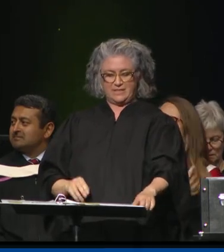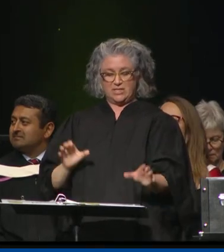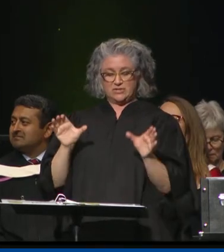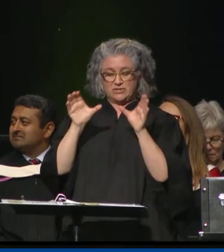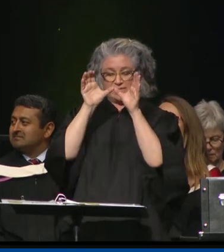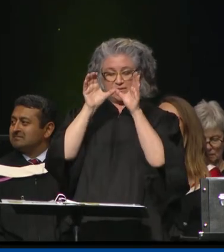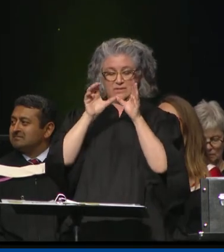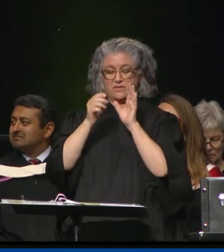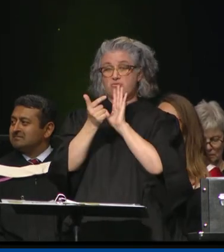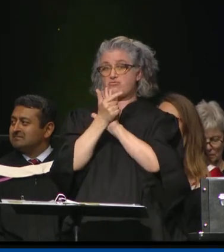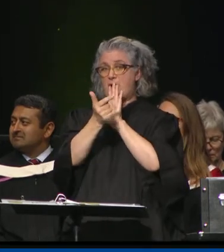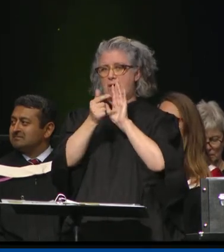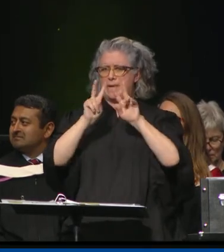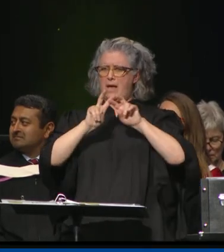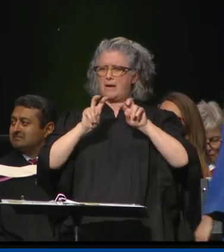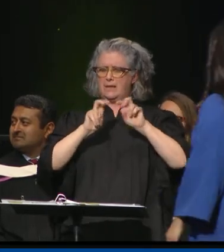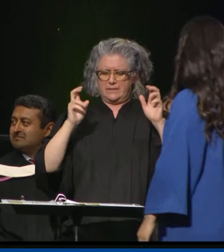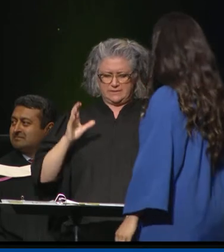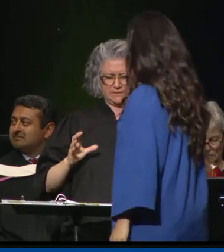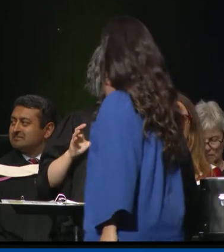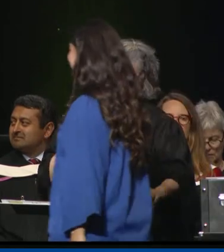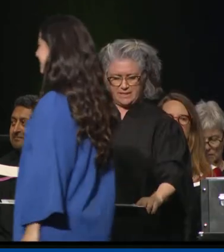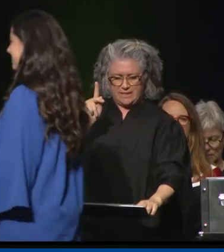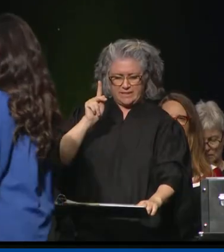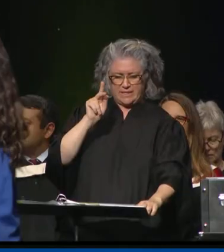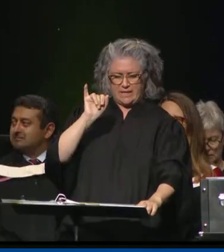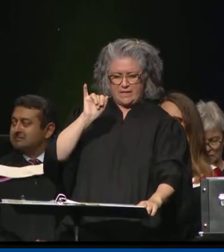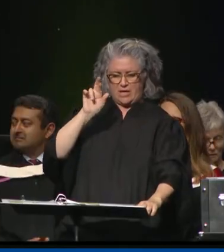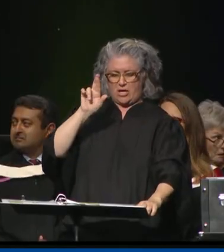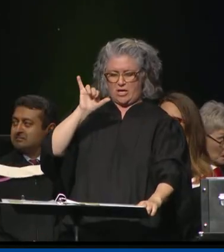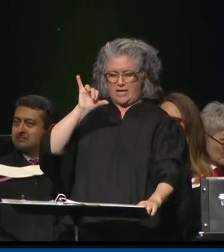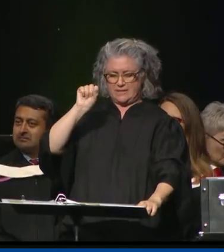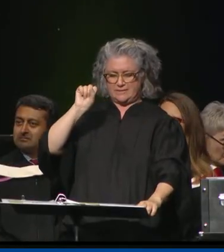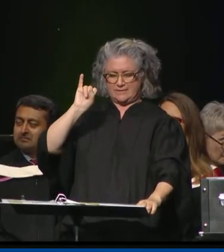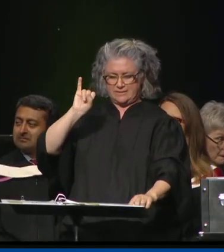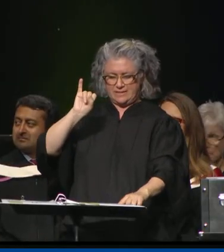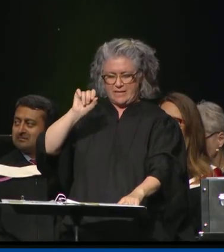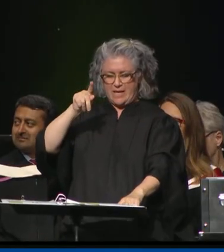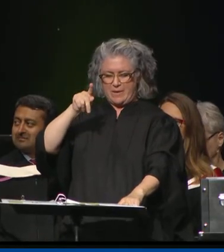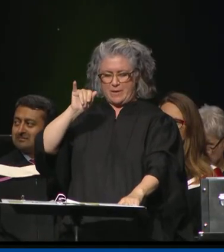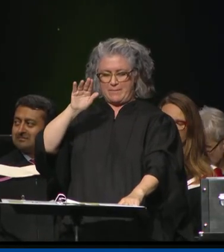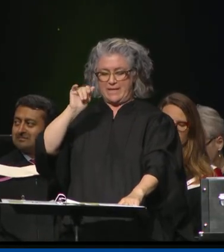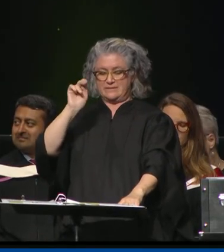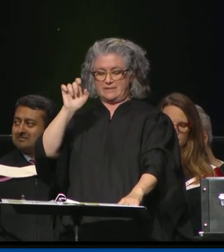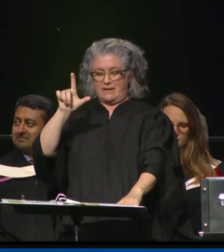Certificate, Crime Analytics, Carisi Pimentel-Lucas.